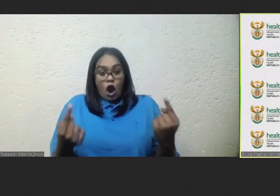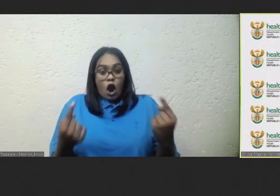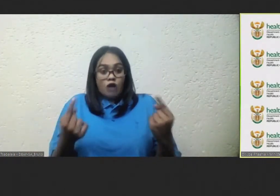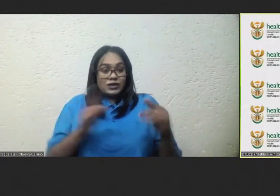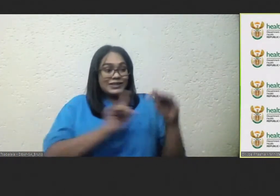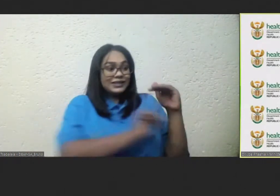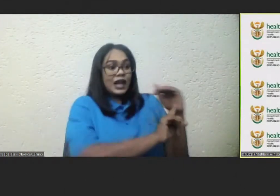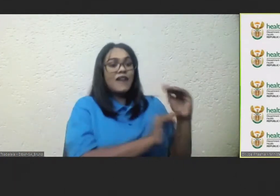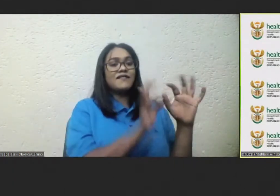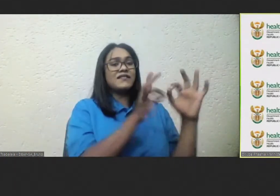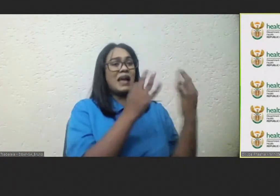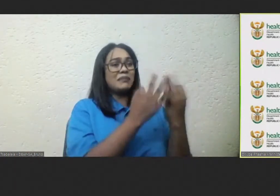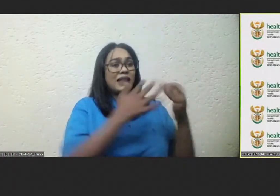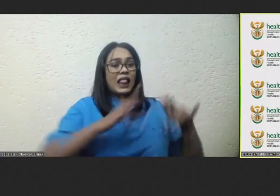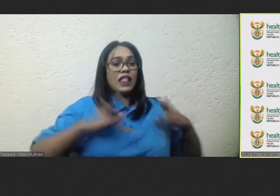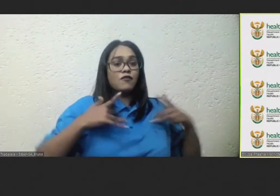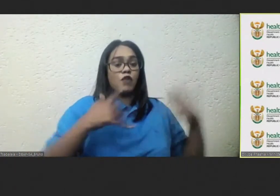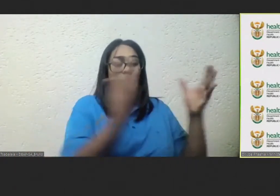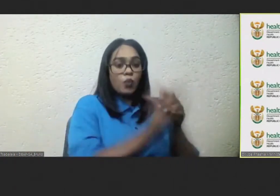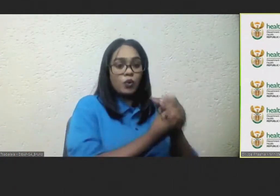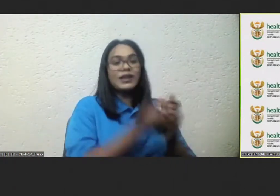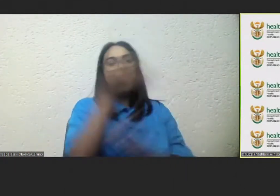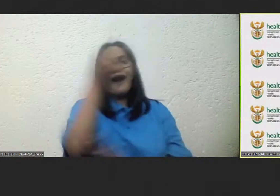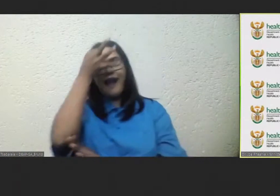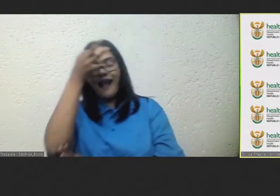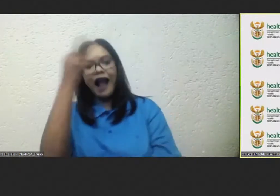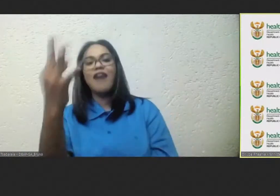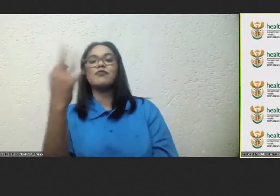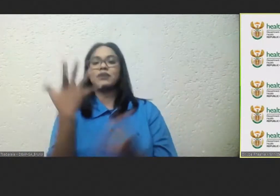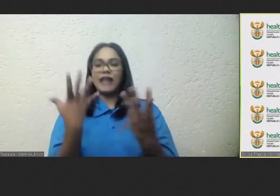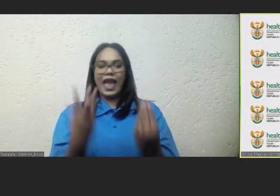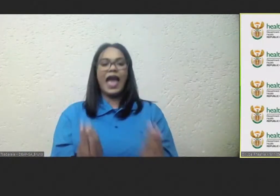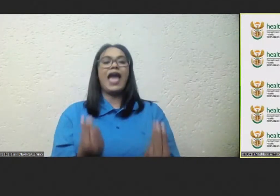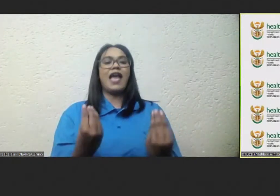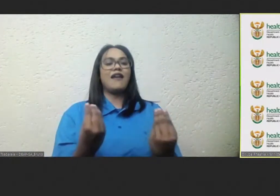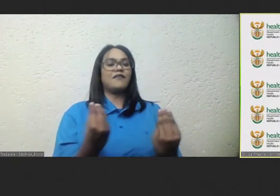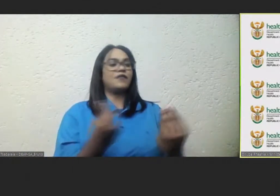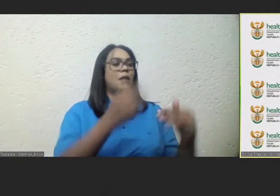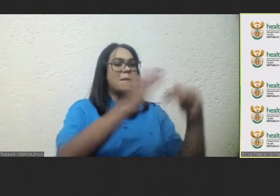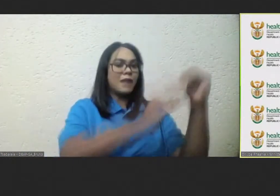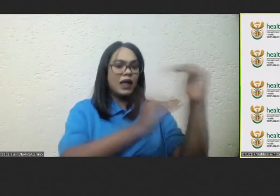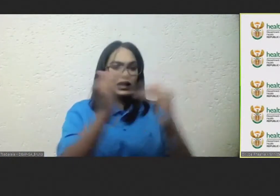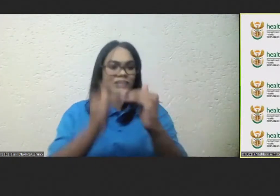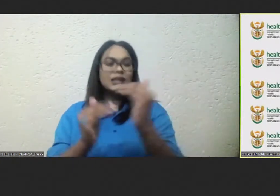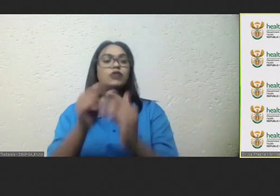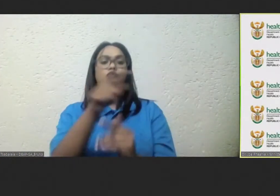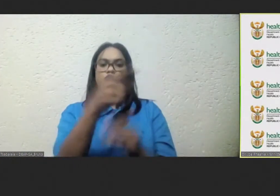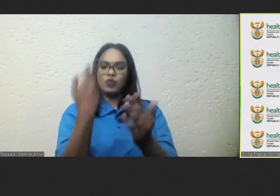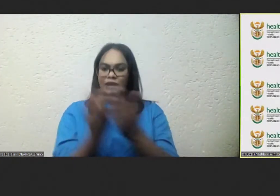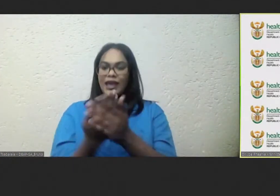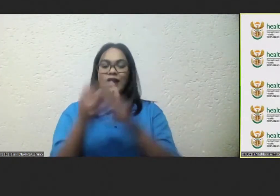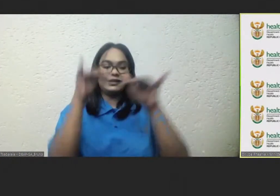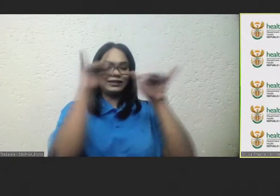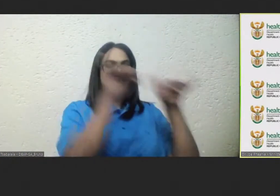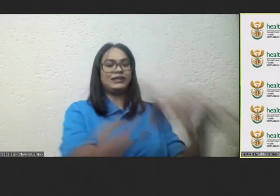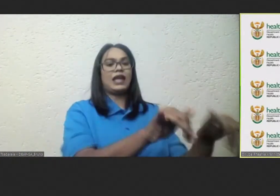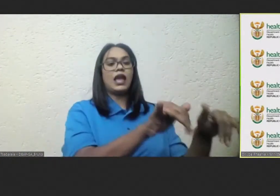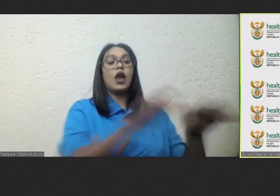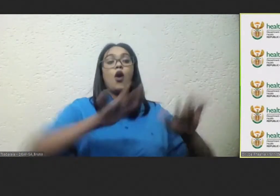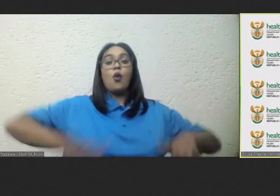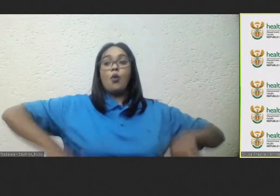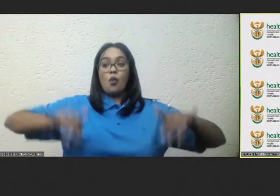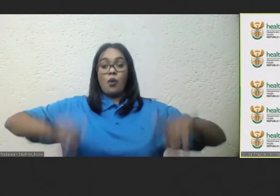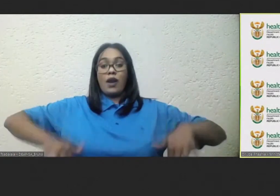all governments have facilities in all provinces for you to can stay while waiting for your results. But once you